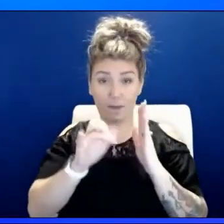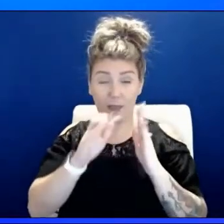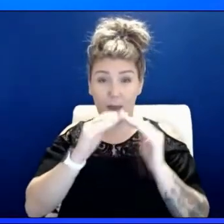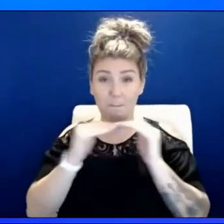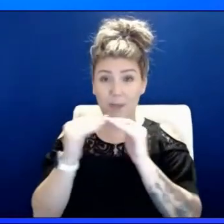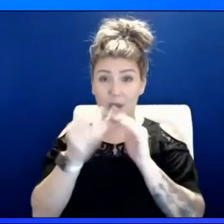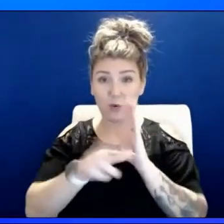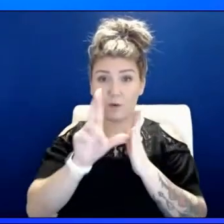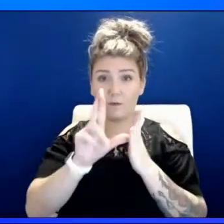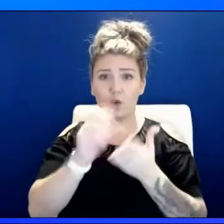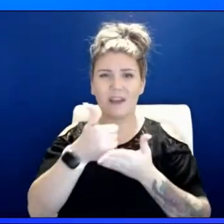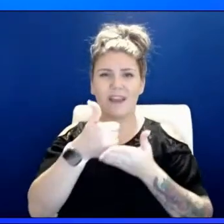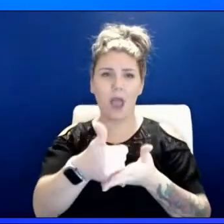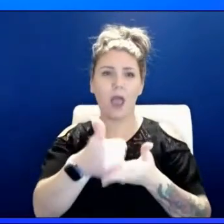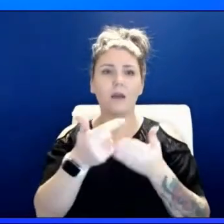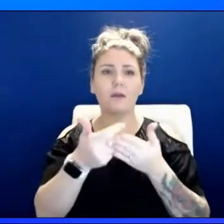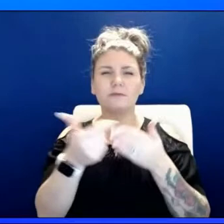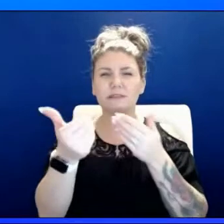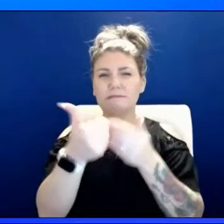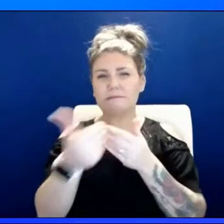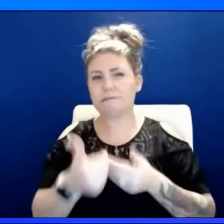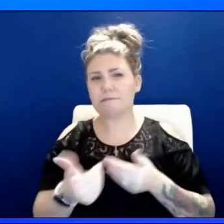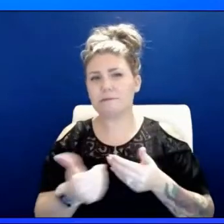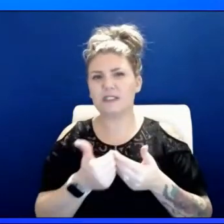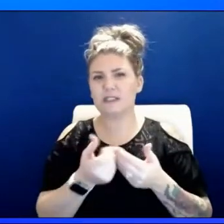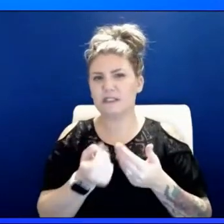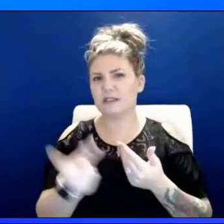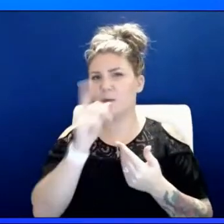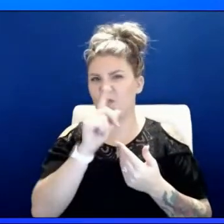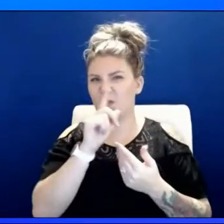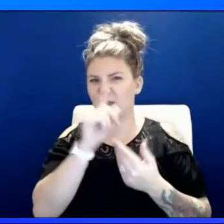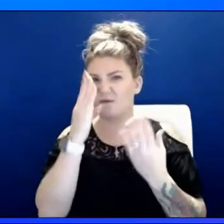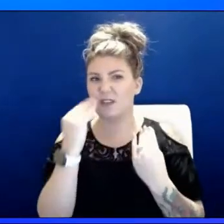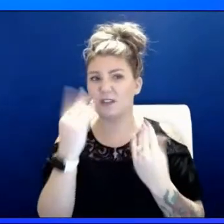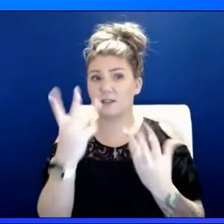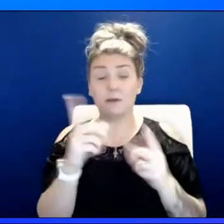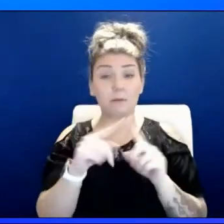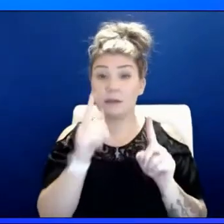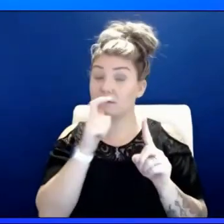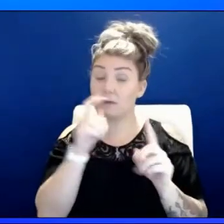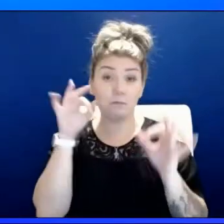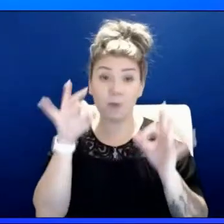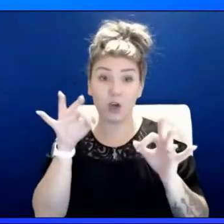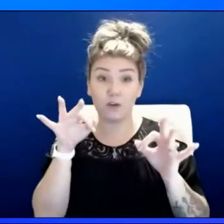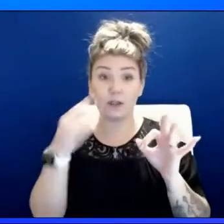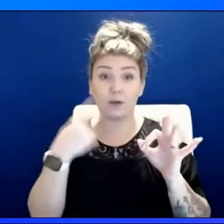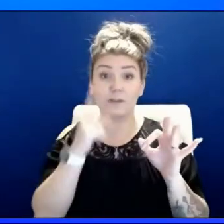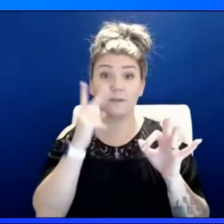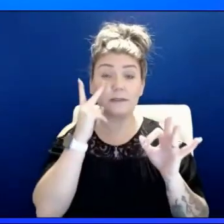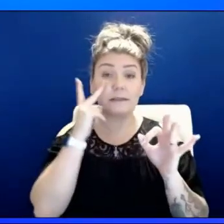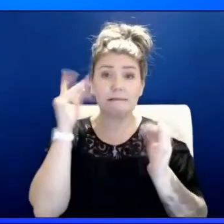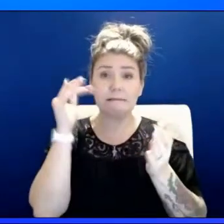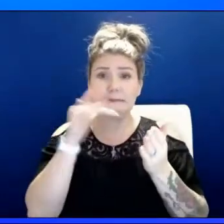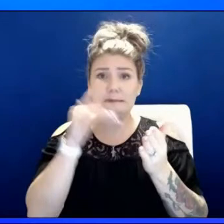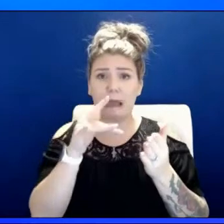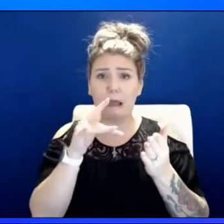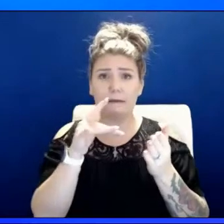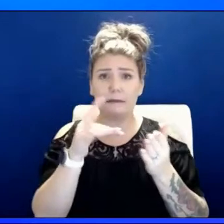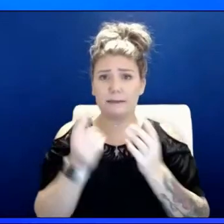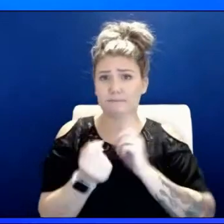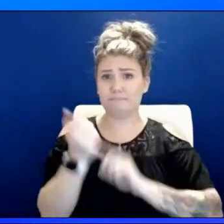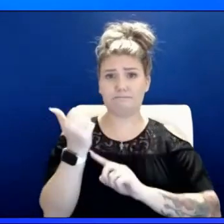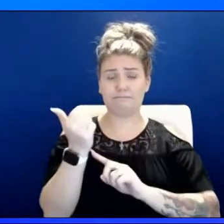weed out some of this falsified data. But it's not perfect. We've seen studies retracted even after they're